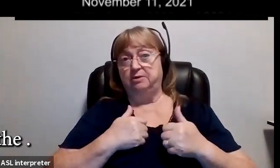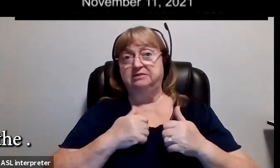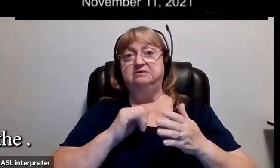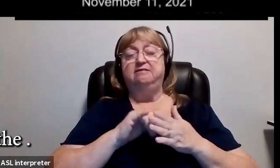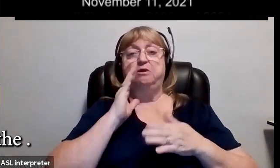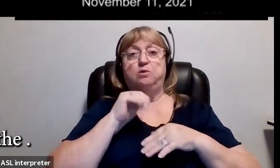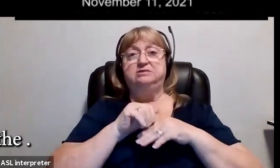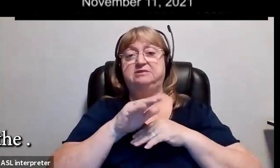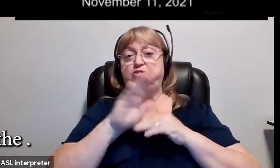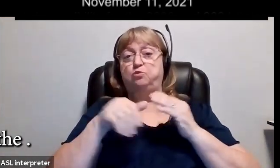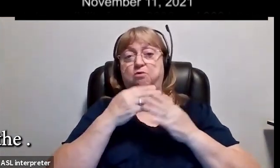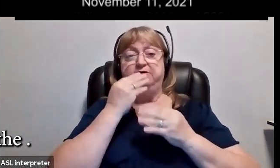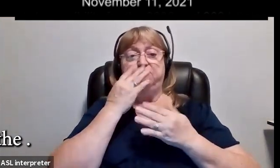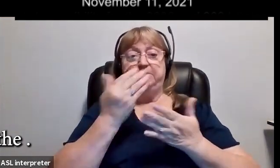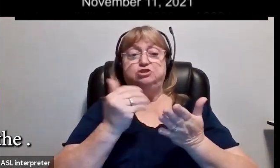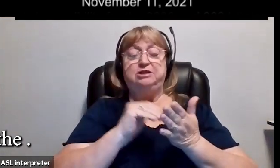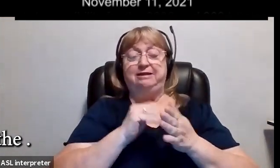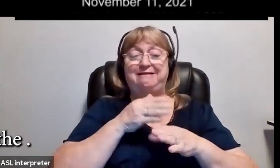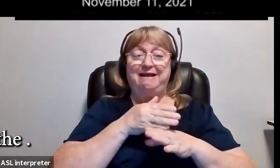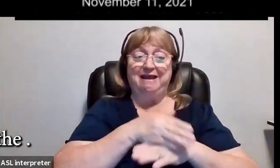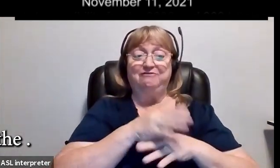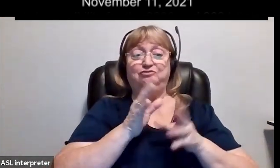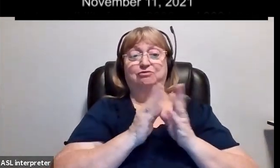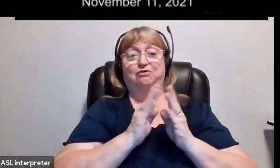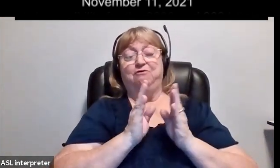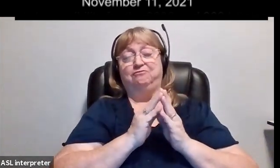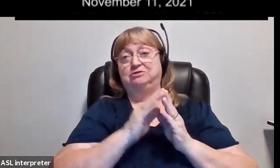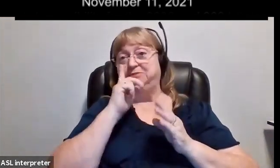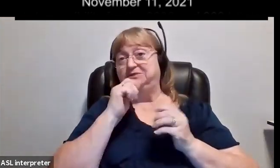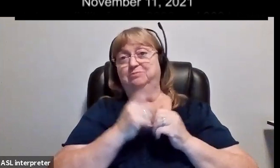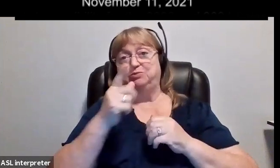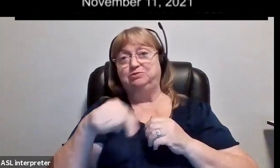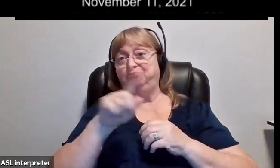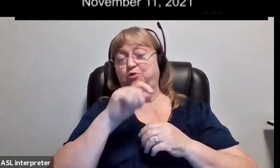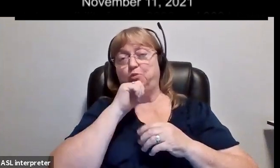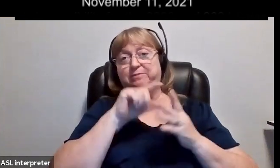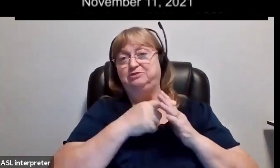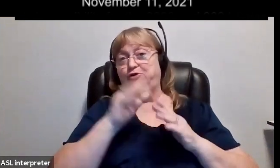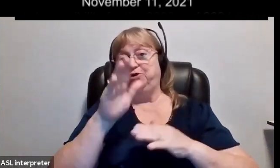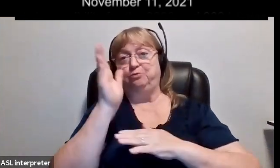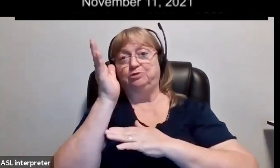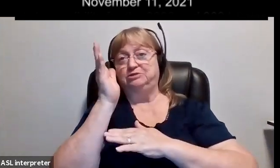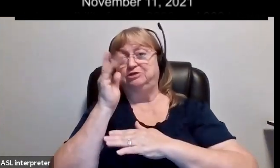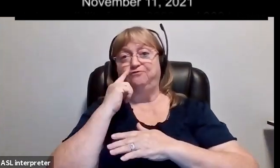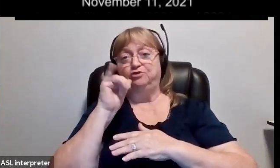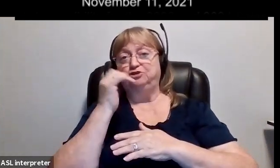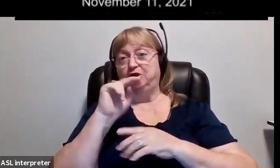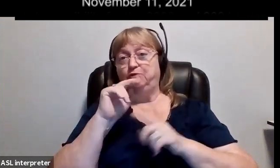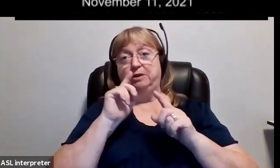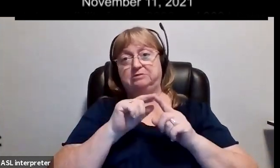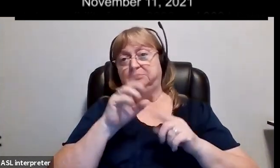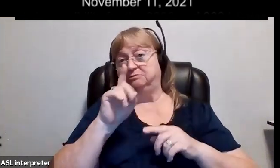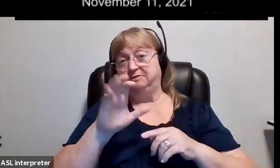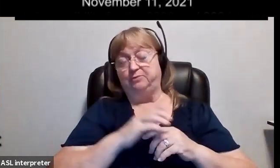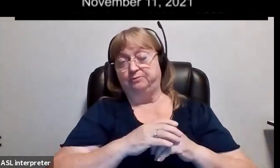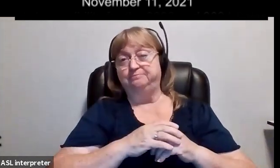you all this information out again after the conference, because most of you aren't going to be starting your presentations for January, at least until December.